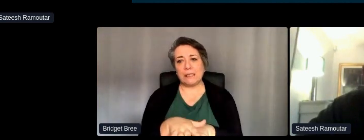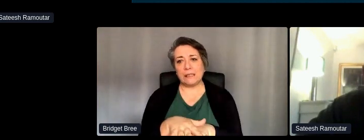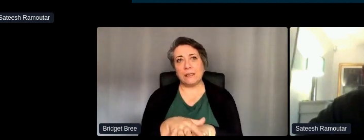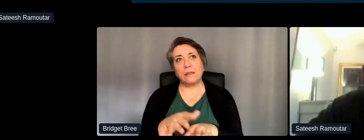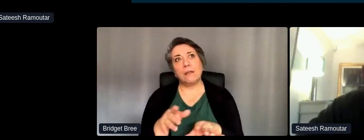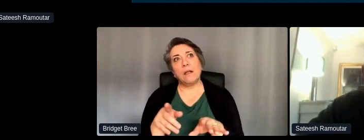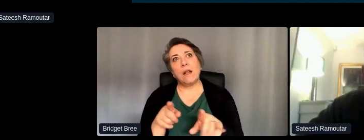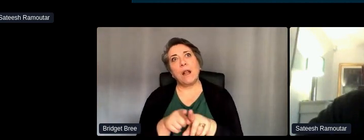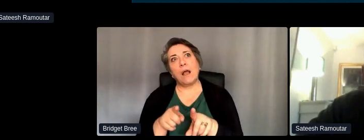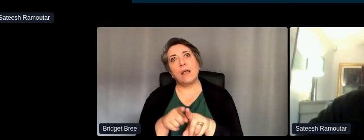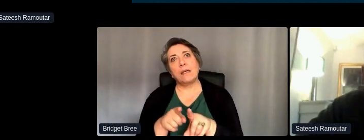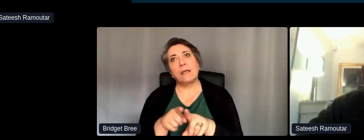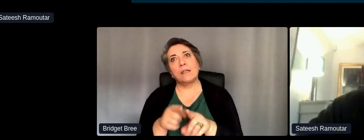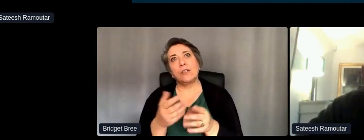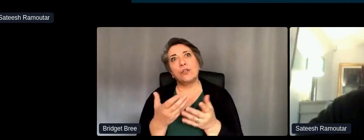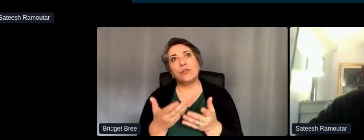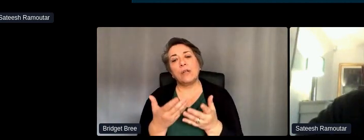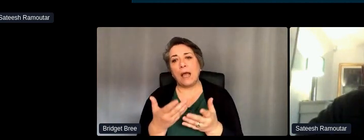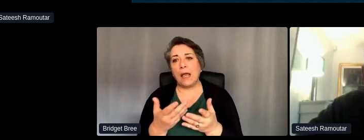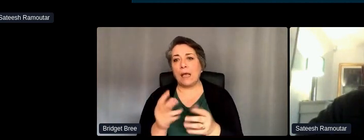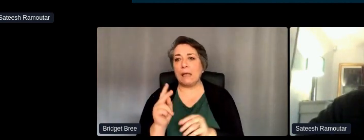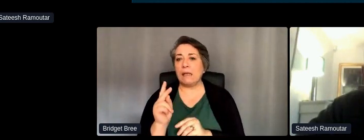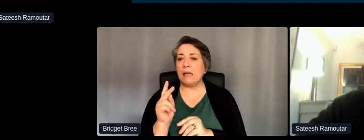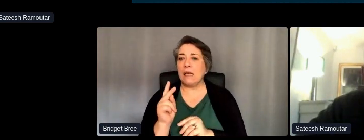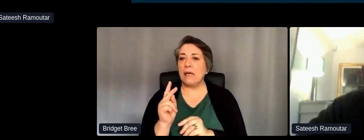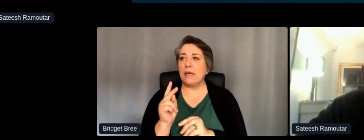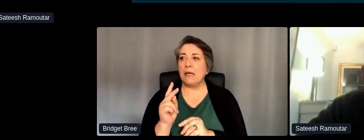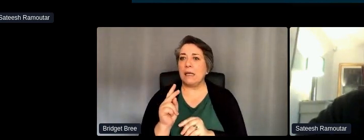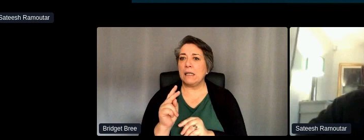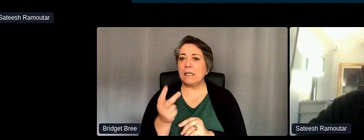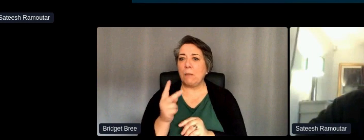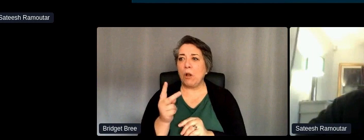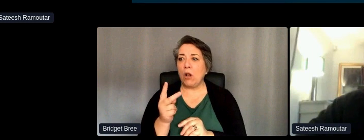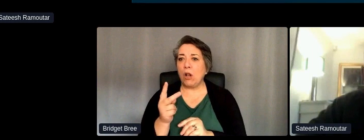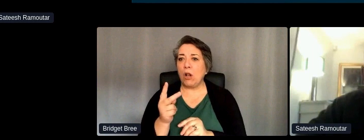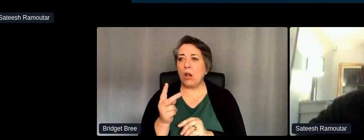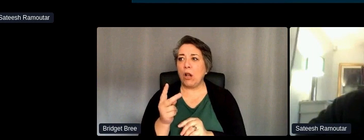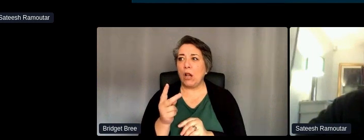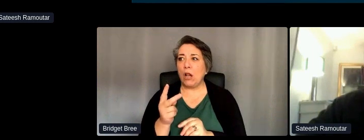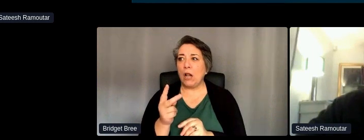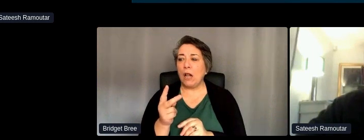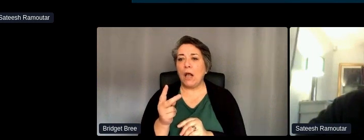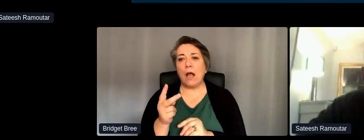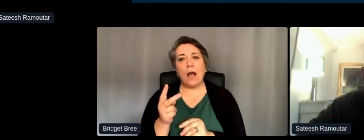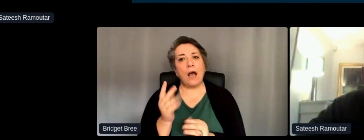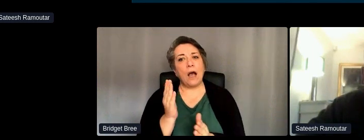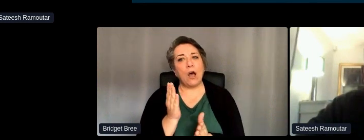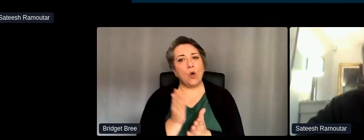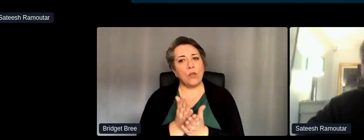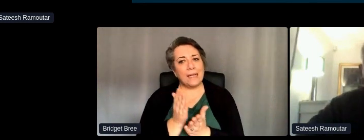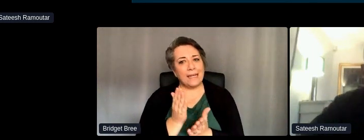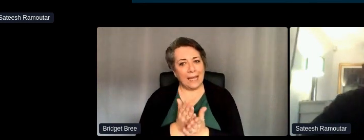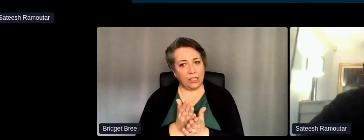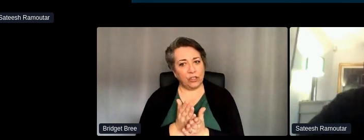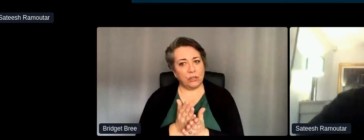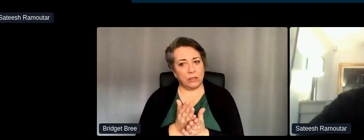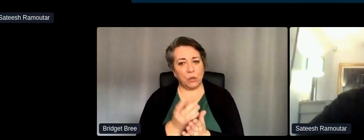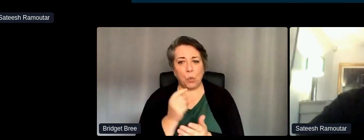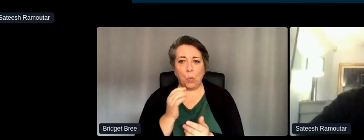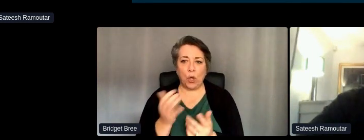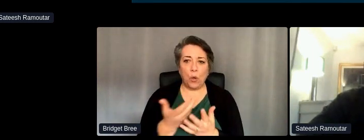are a mystery, I think, to most people, particularly when it all happens on separate and different devices. So the world